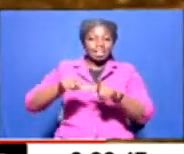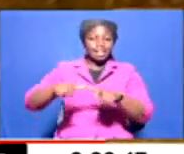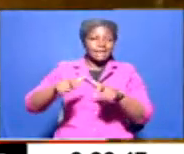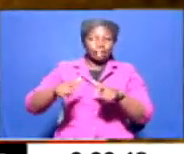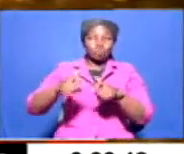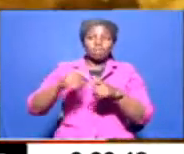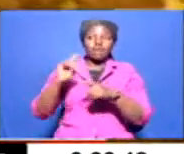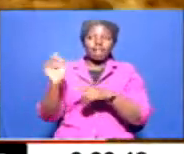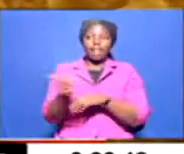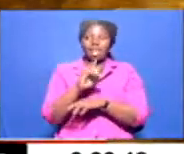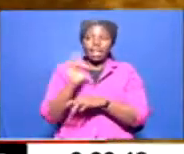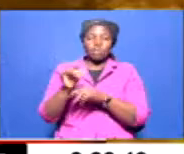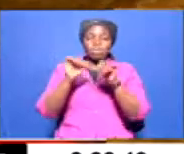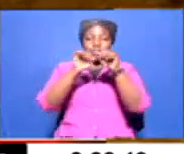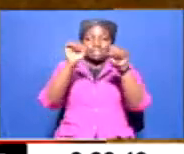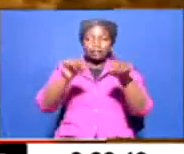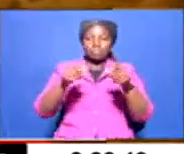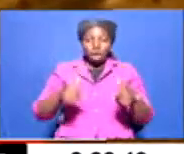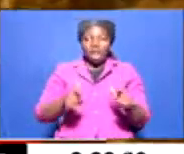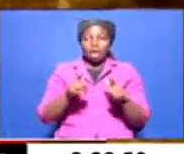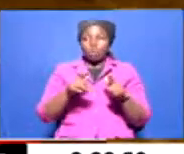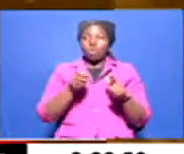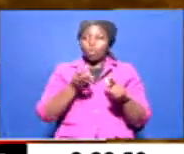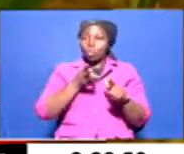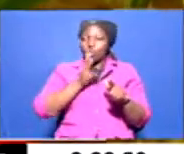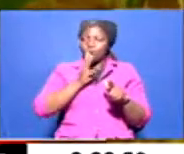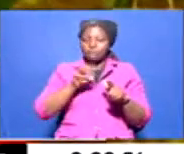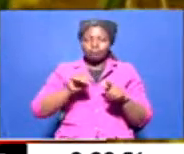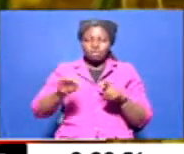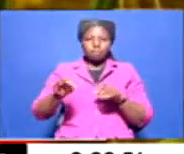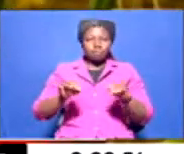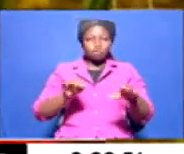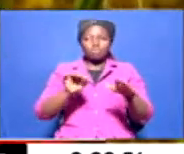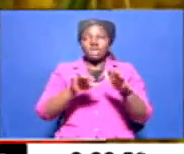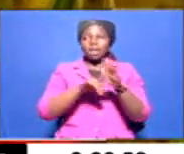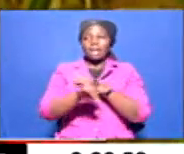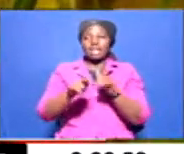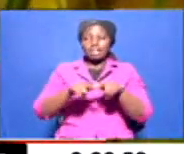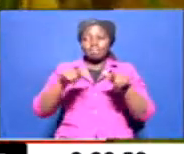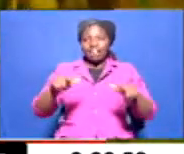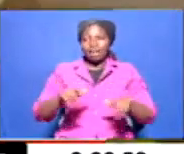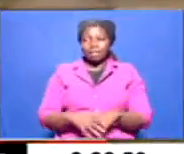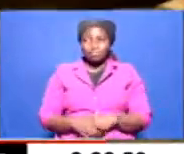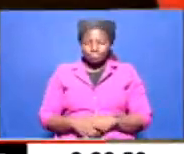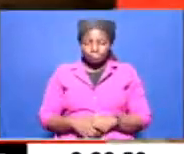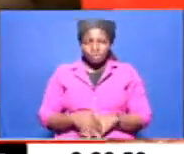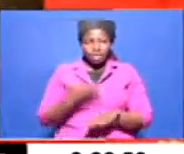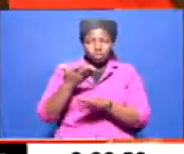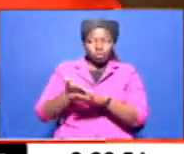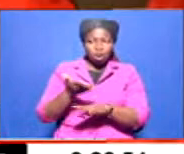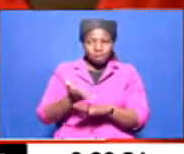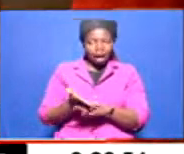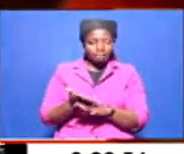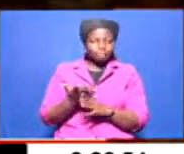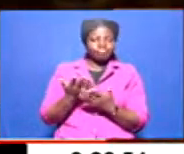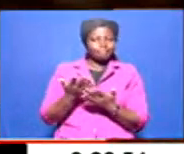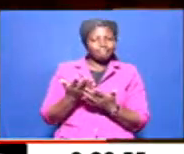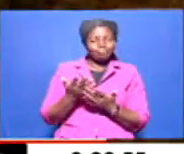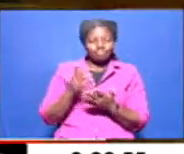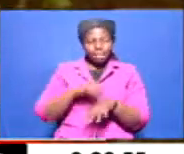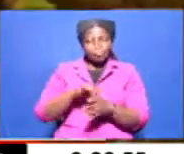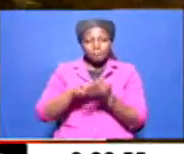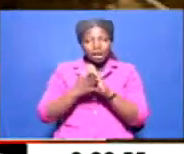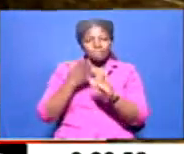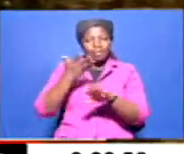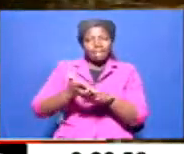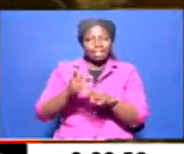water flow into the farm if the soil moisture sensors report low soil moisture levels or shut it when prompted. It can